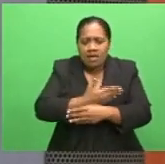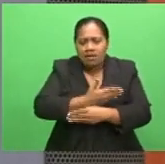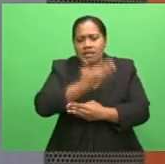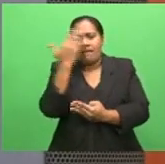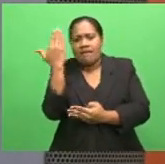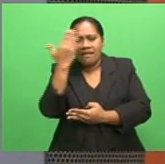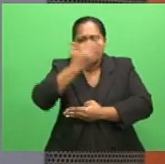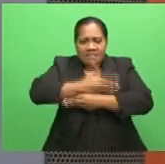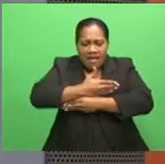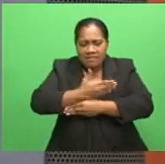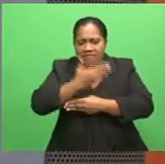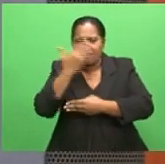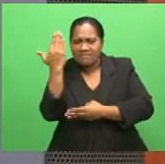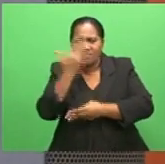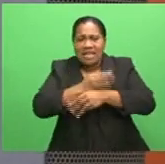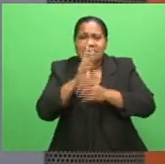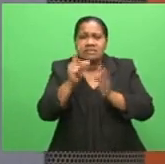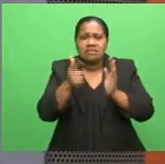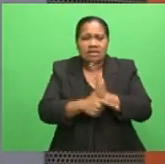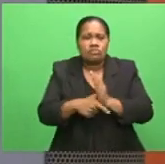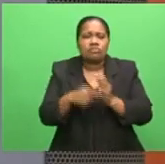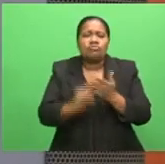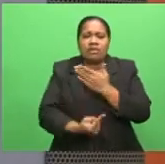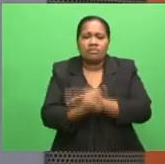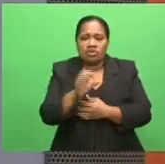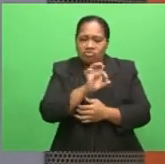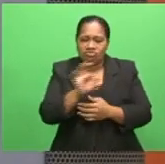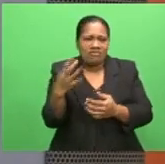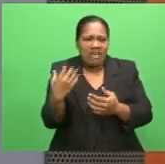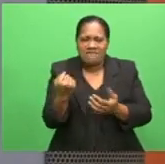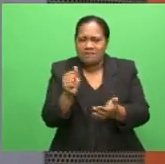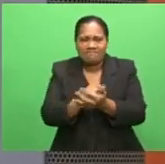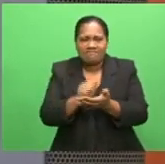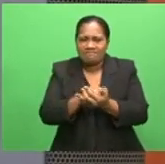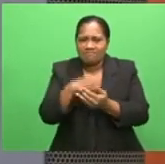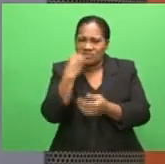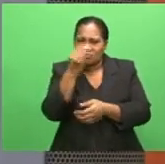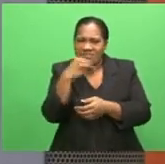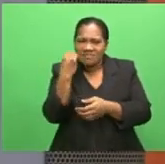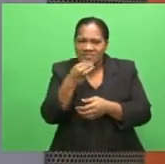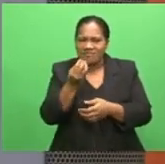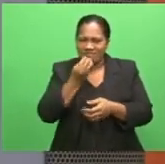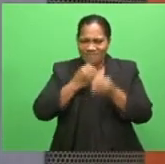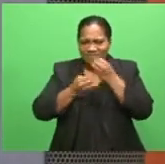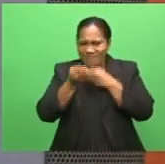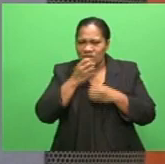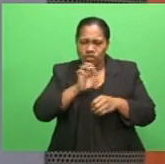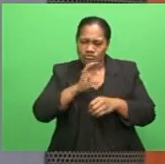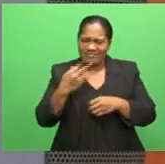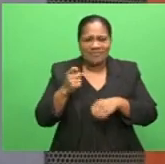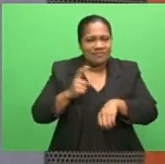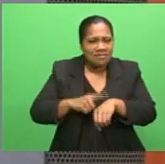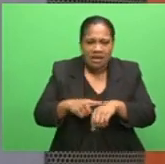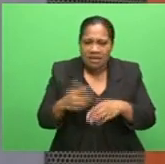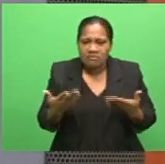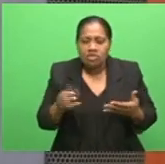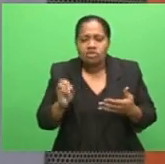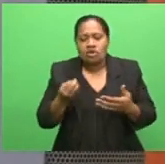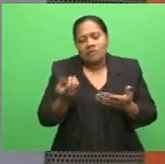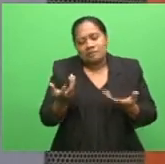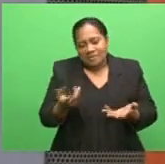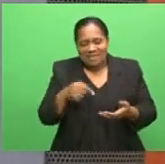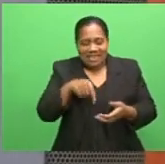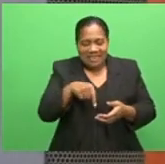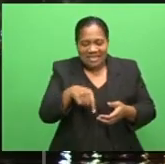and sometimes they don't have even proper meals to feed themselves. Sometimes they don't even have time. So at least this donation is going